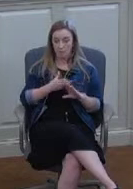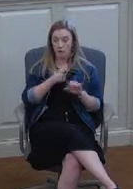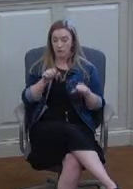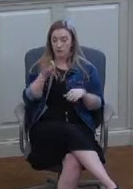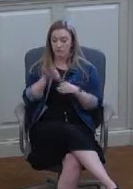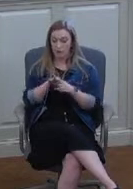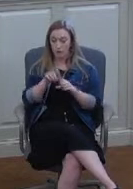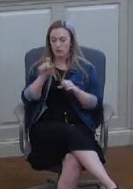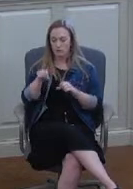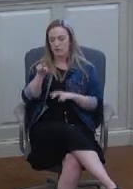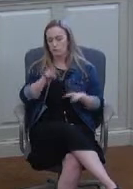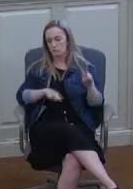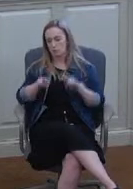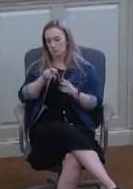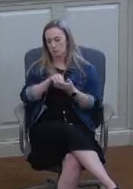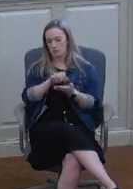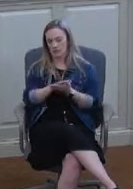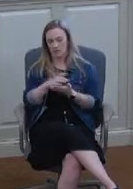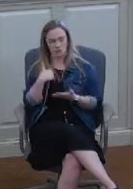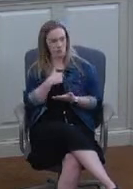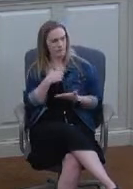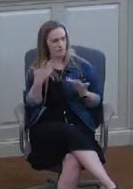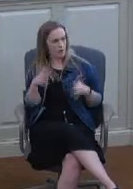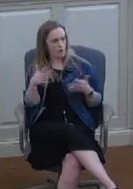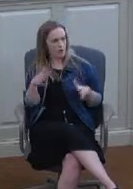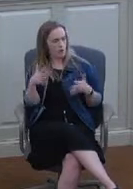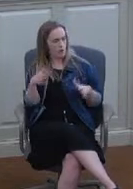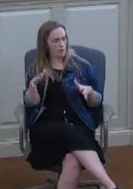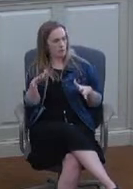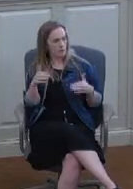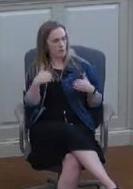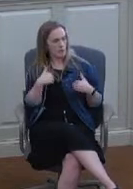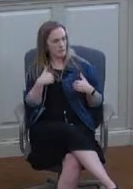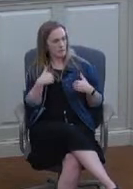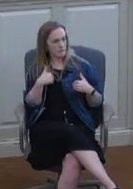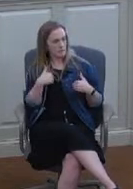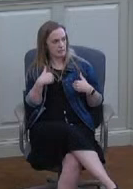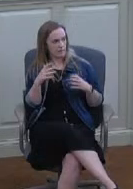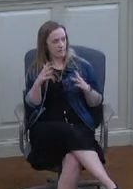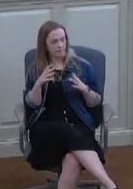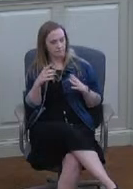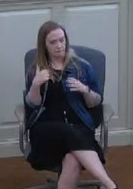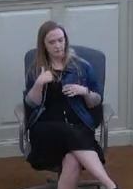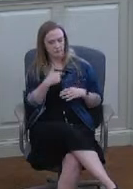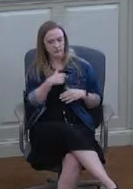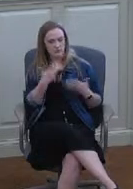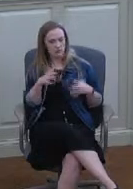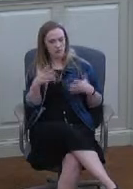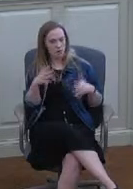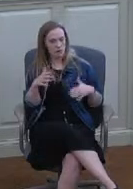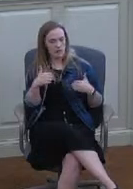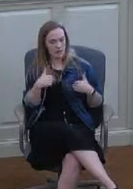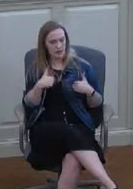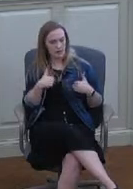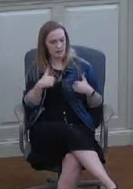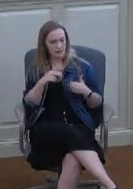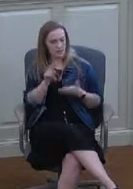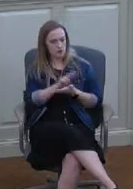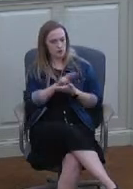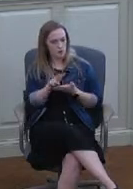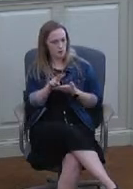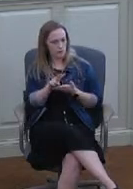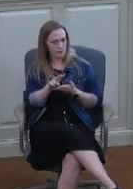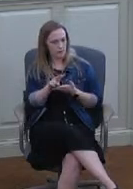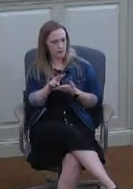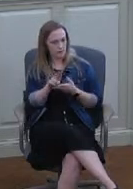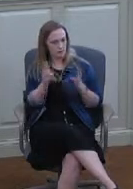review the record. We've already had that. Yeah. We've already had Yeah, a 2-week window Yeah. for that. I'm sorry? We've already had a 2 weeks window to do